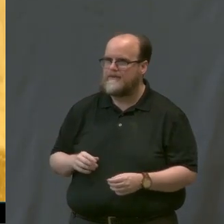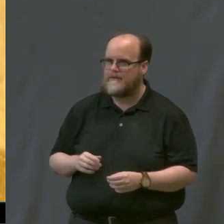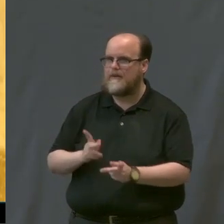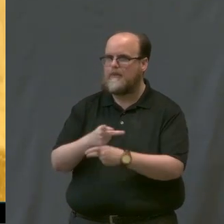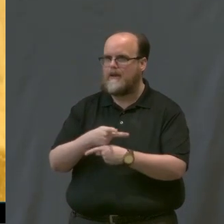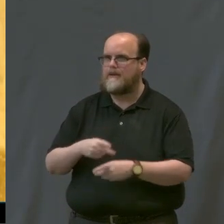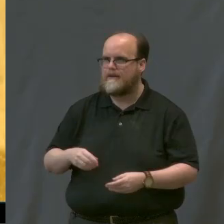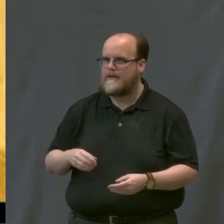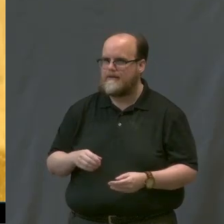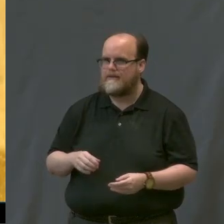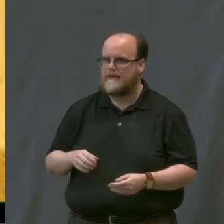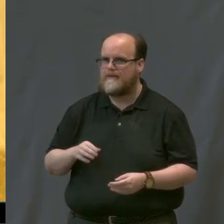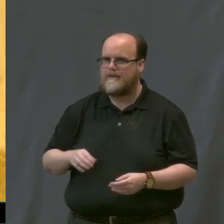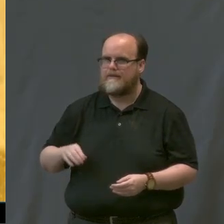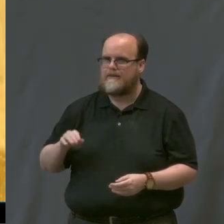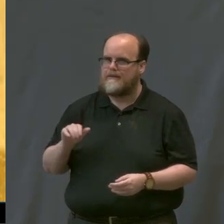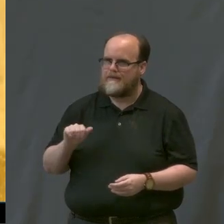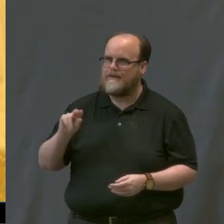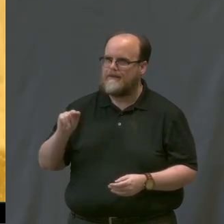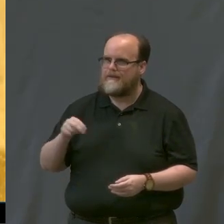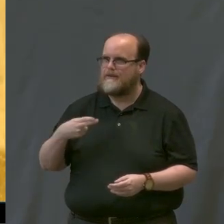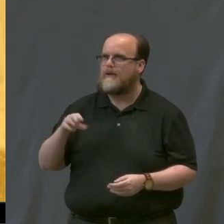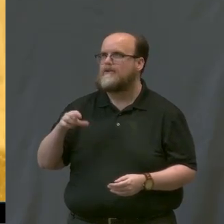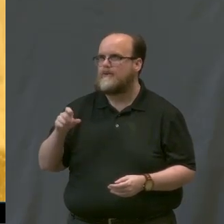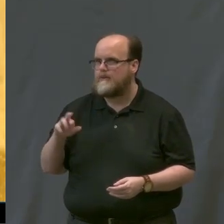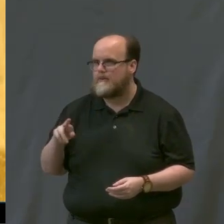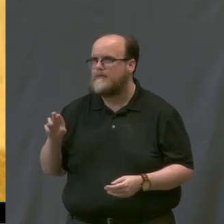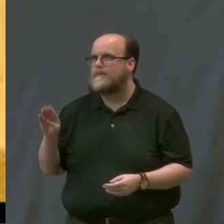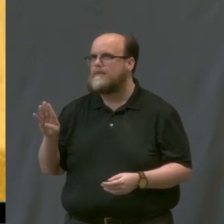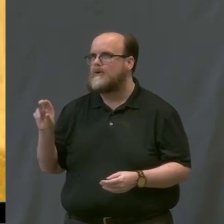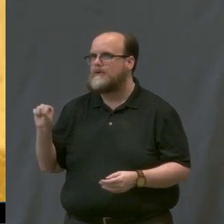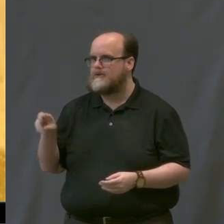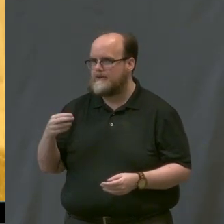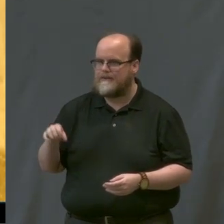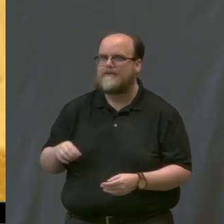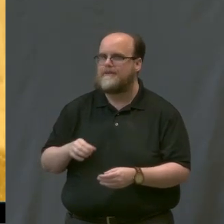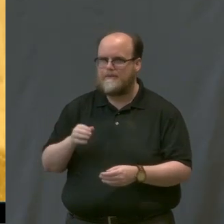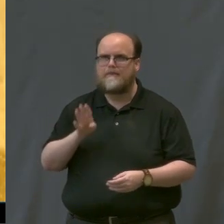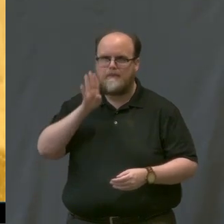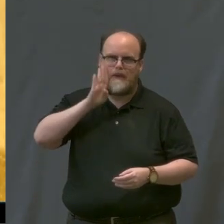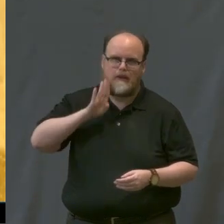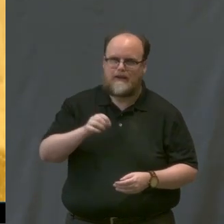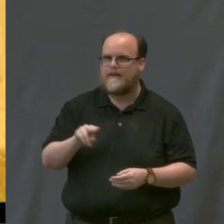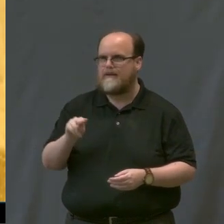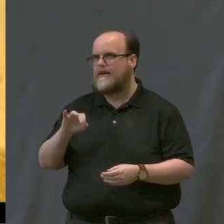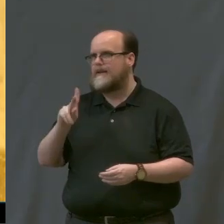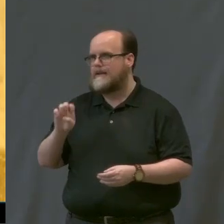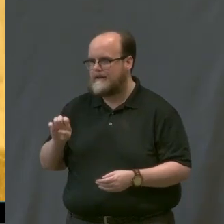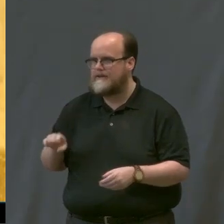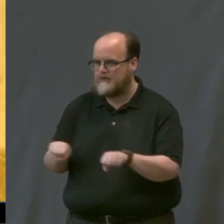Anheuser-Busch and Nike are in hot water right now with a lot of people. If I buy Nike shoes, am